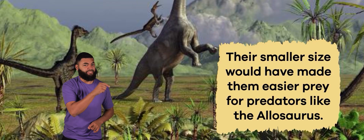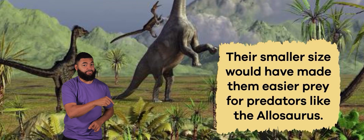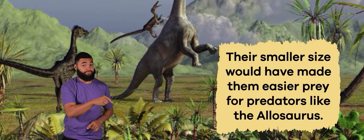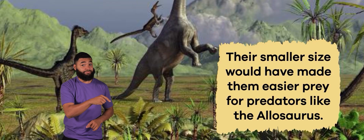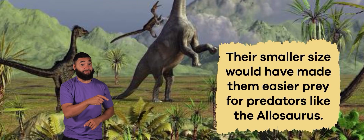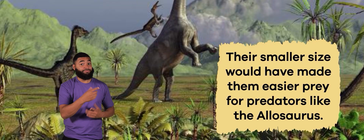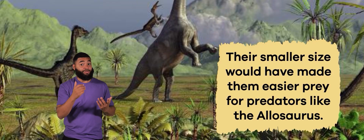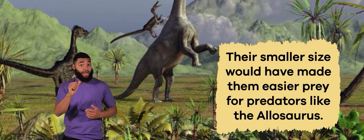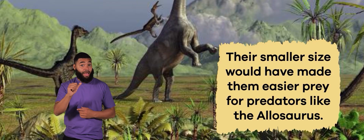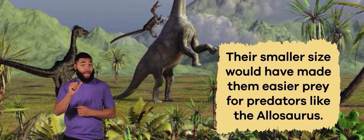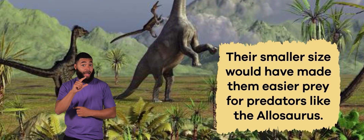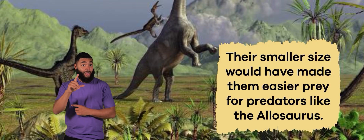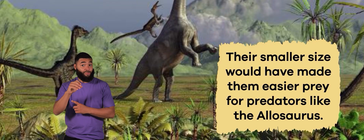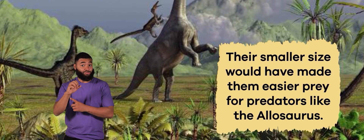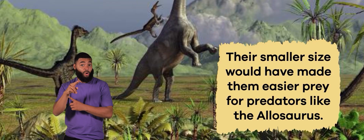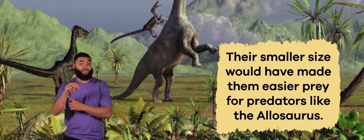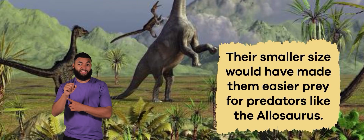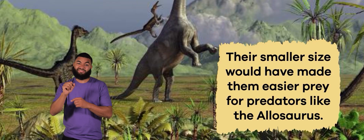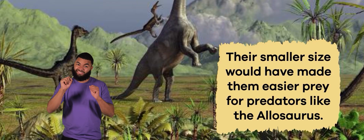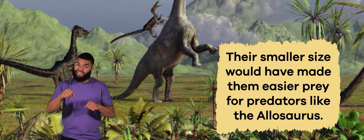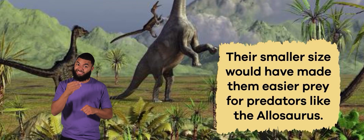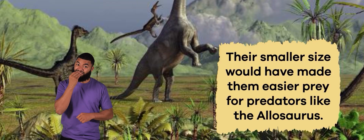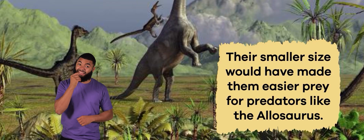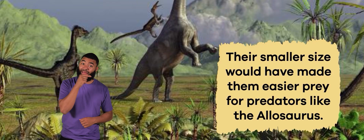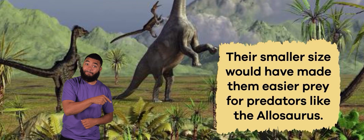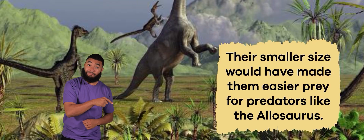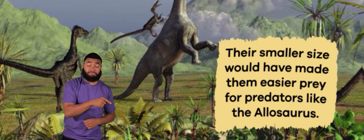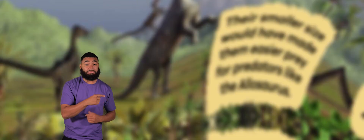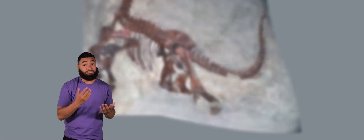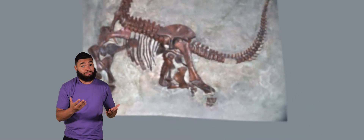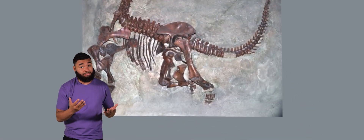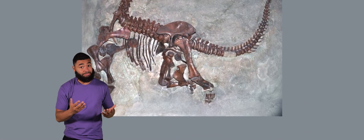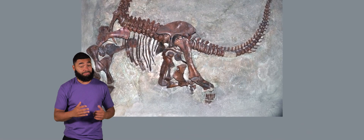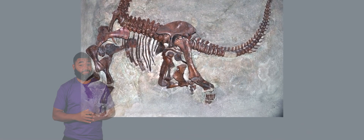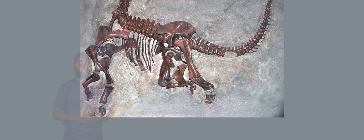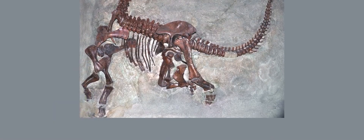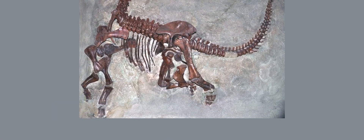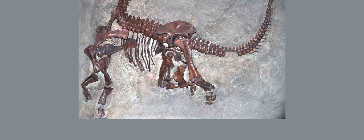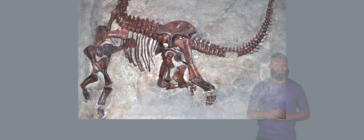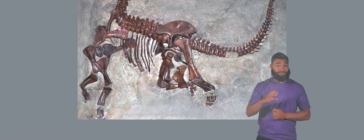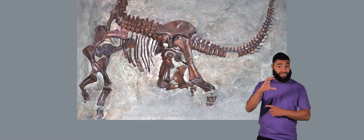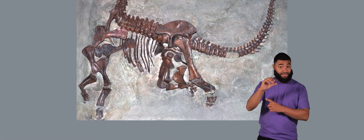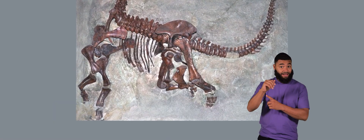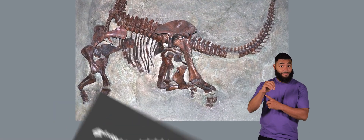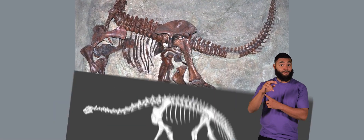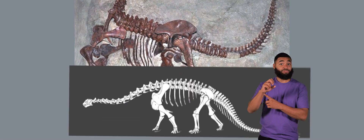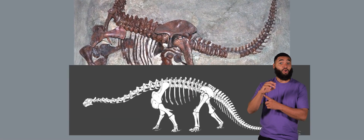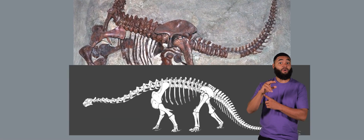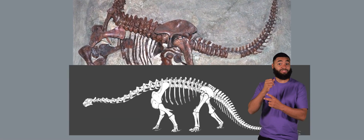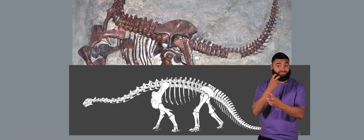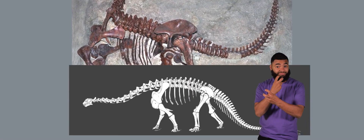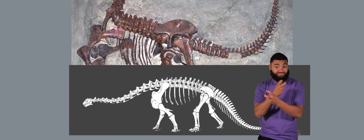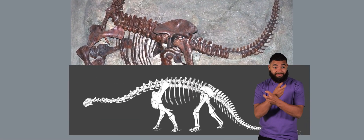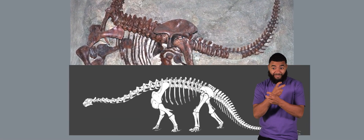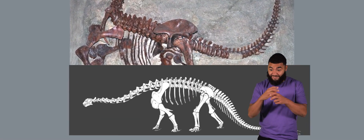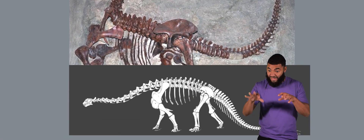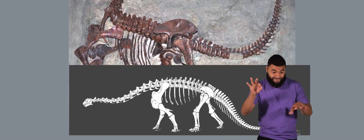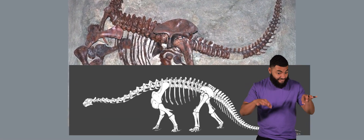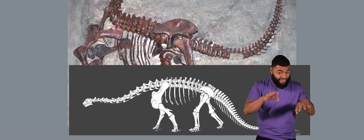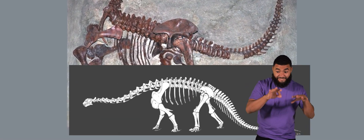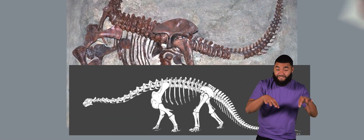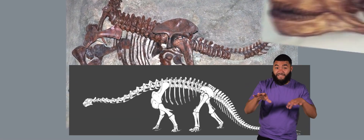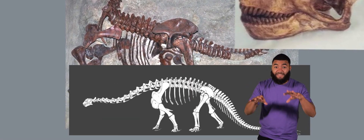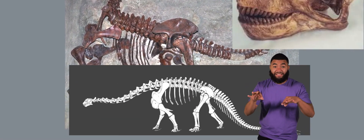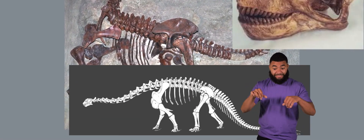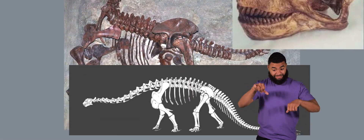them easier prey for predators like the Allosaurus. Based on the many Camarasaurus fossils they have found,